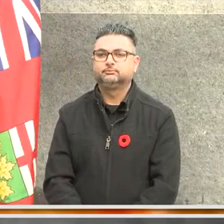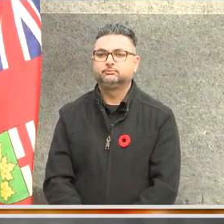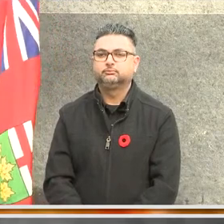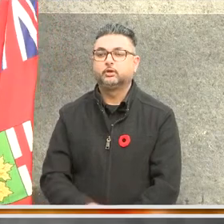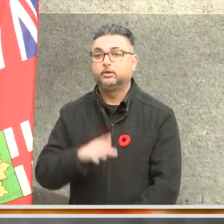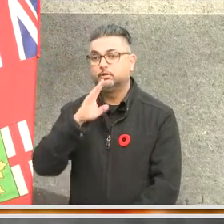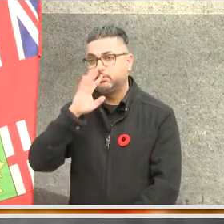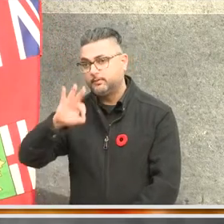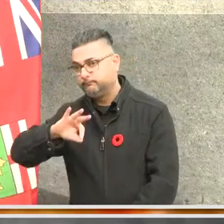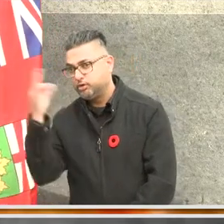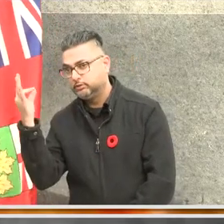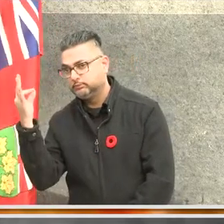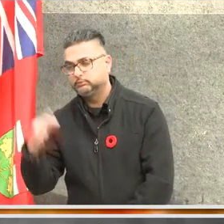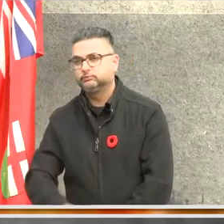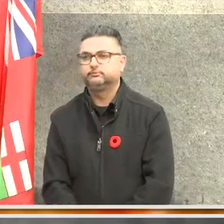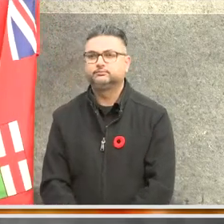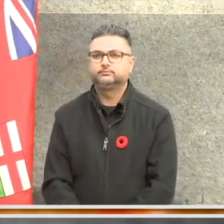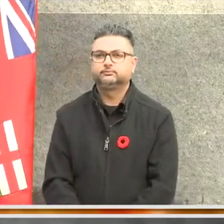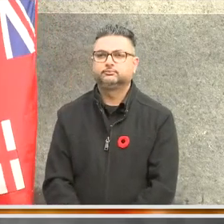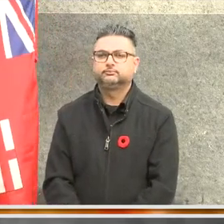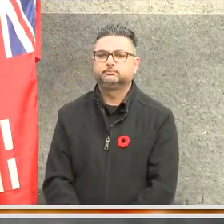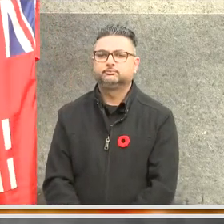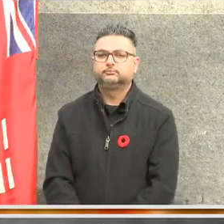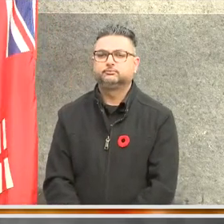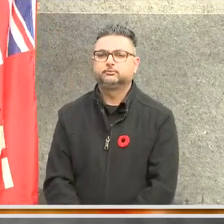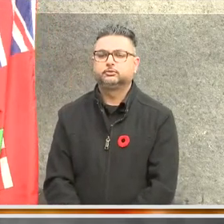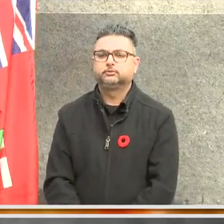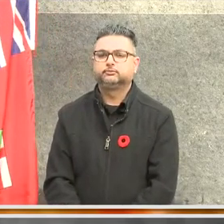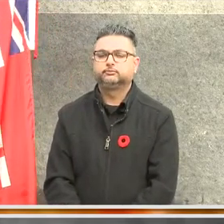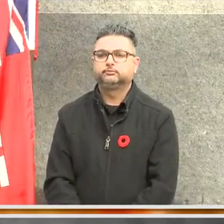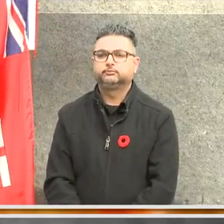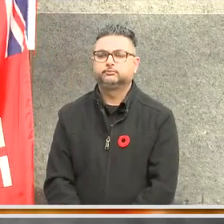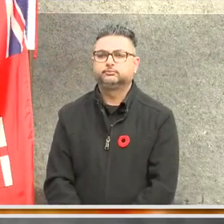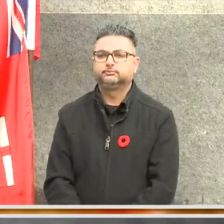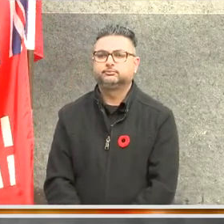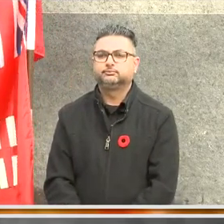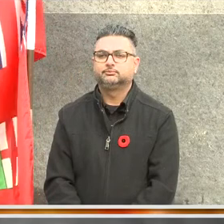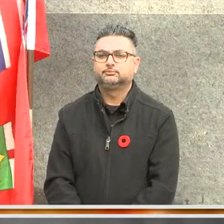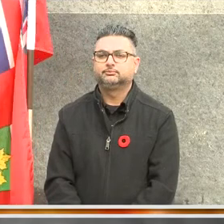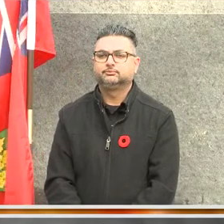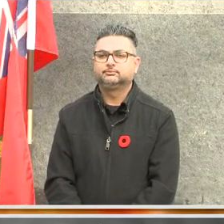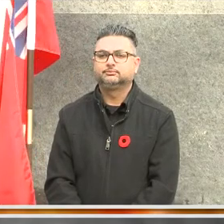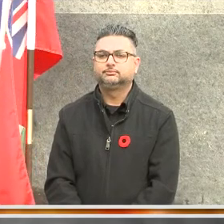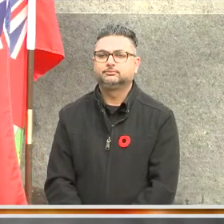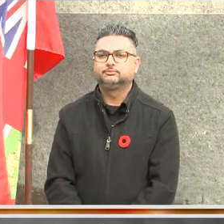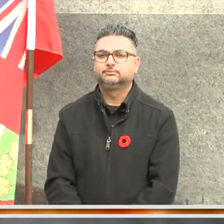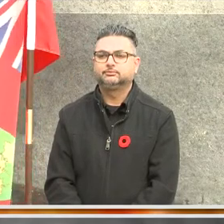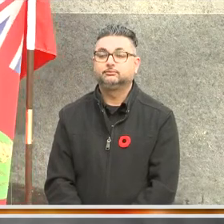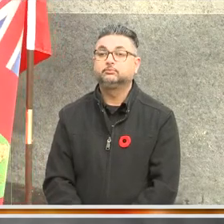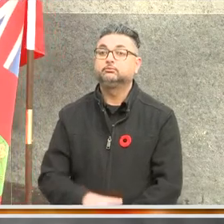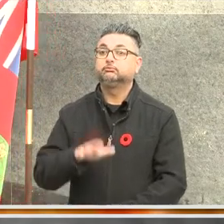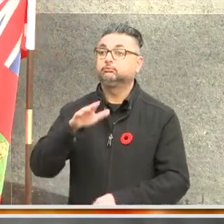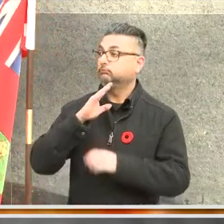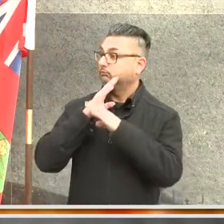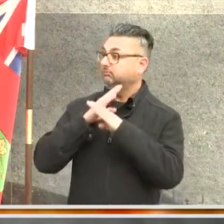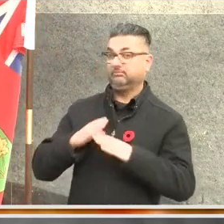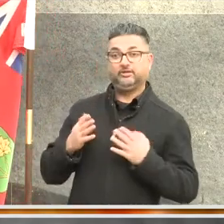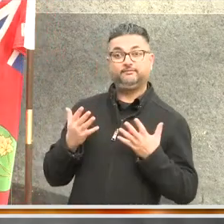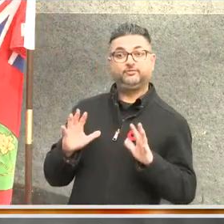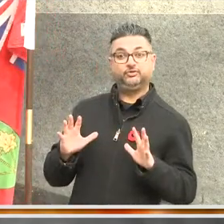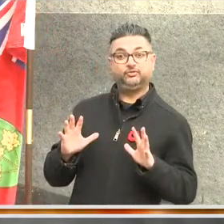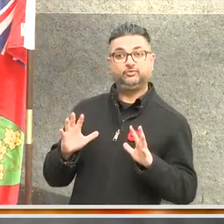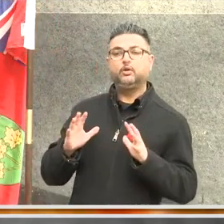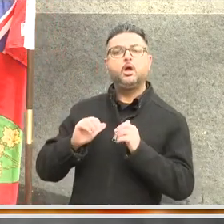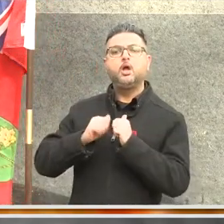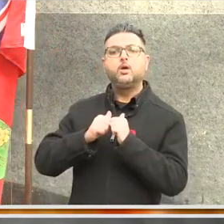lieu, suivi de 2 minutes de silence. The silence will be broken by the bagpiper lament and the sound